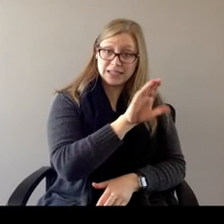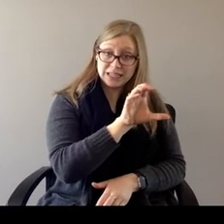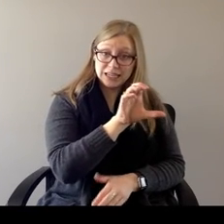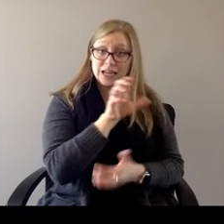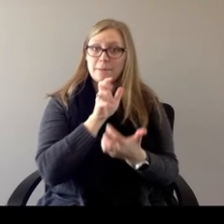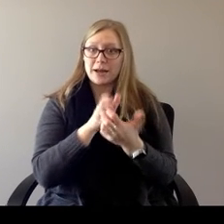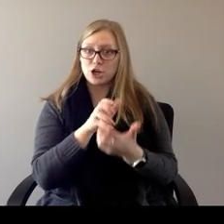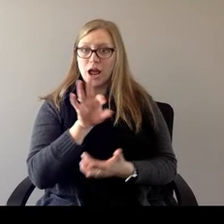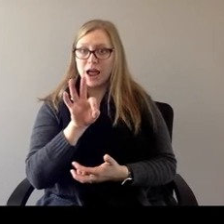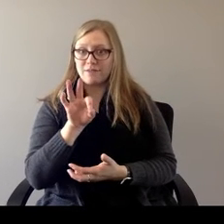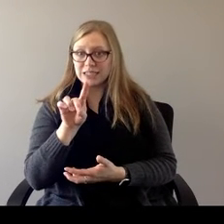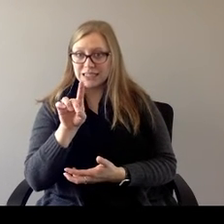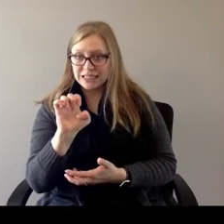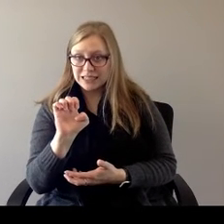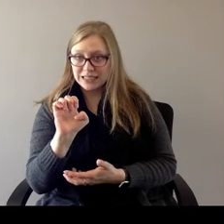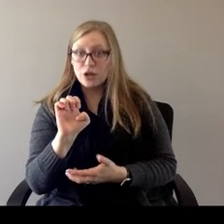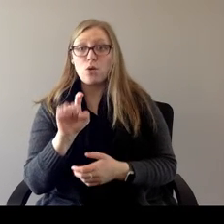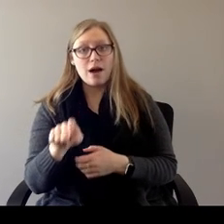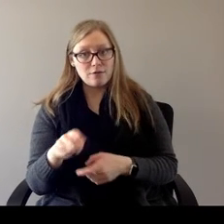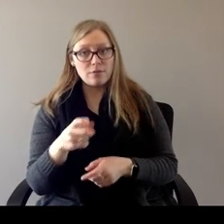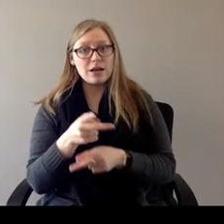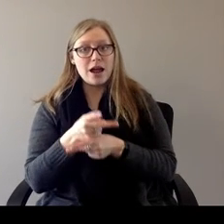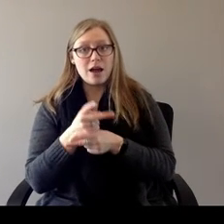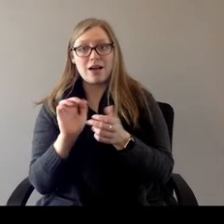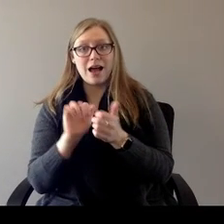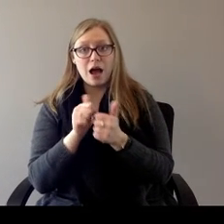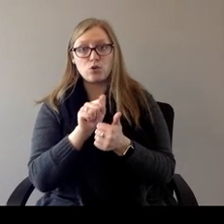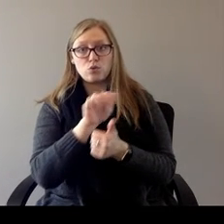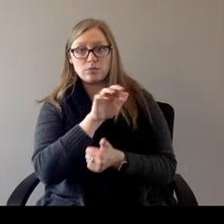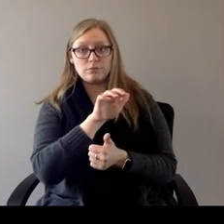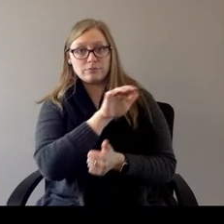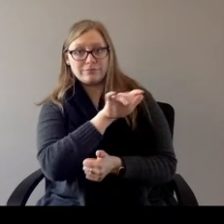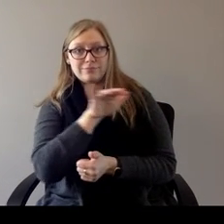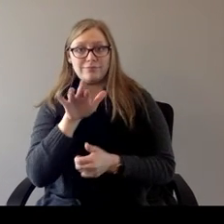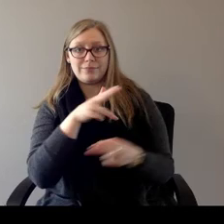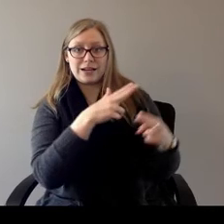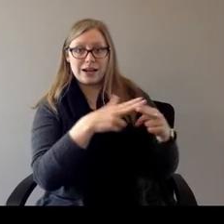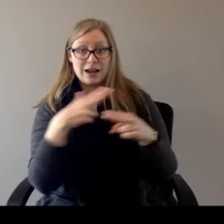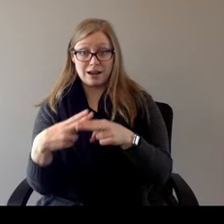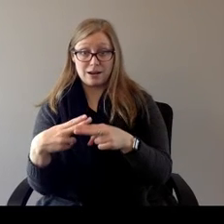very careful about how you name them. That I had here.